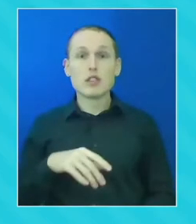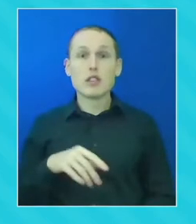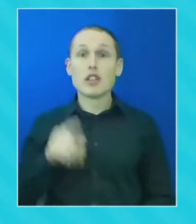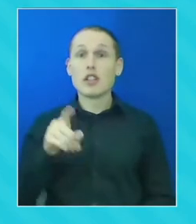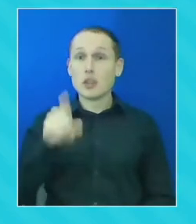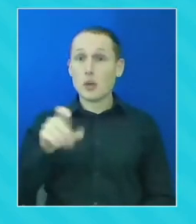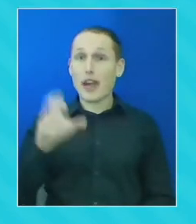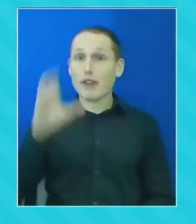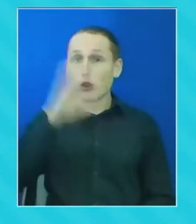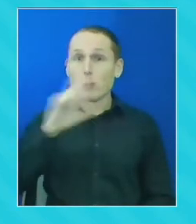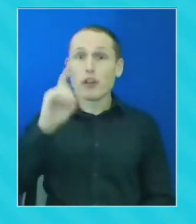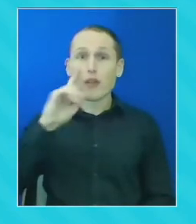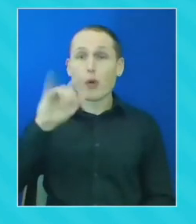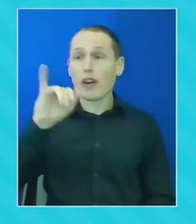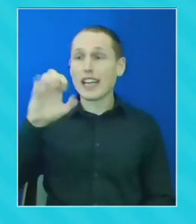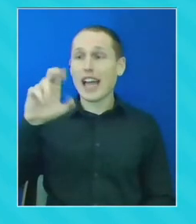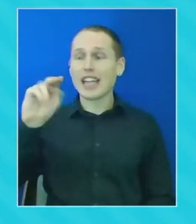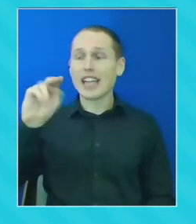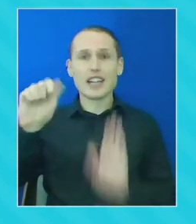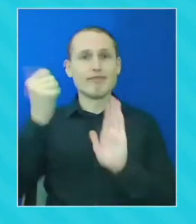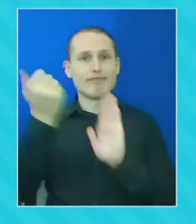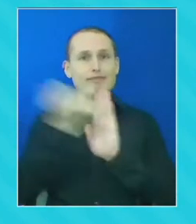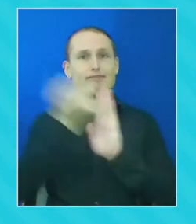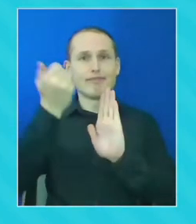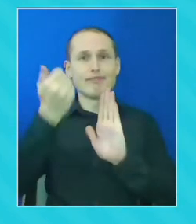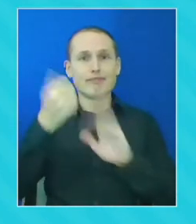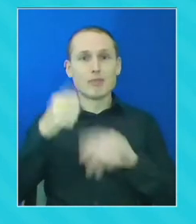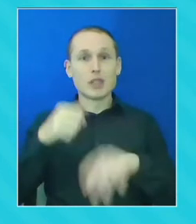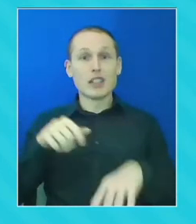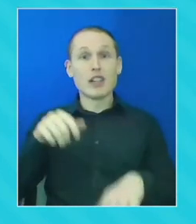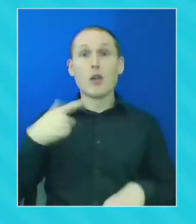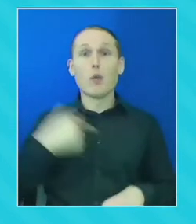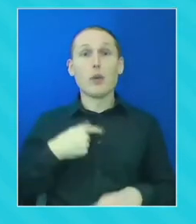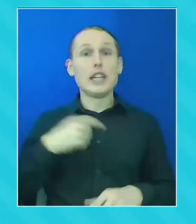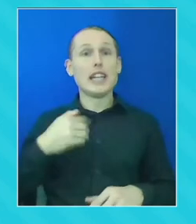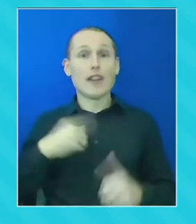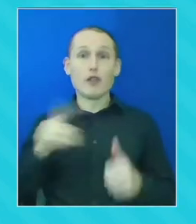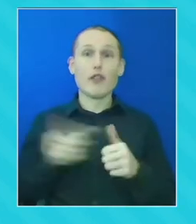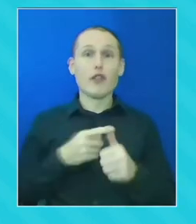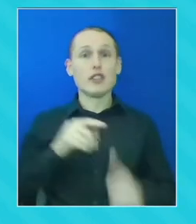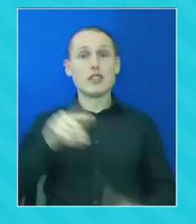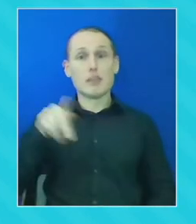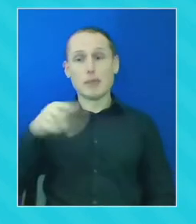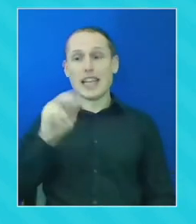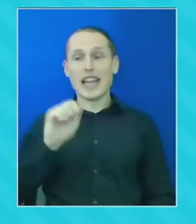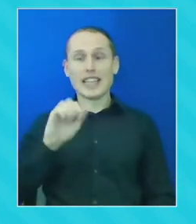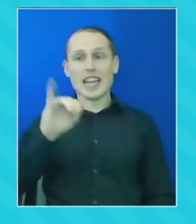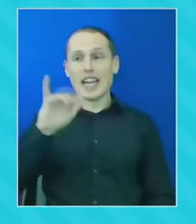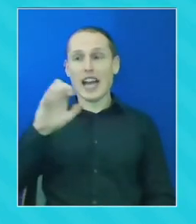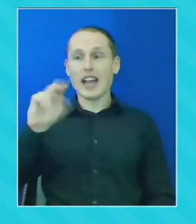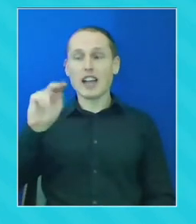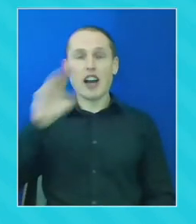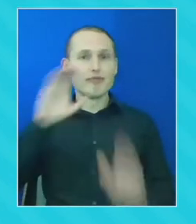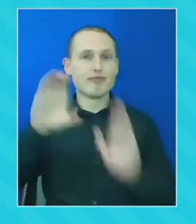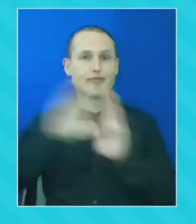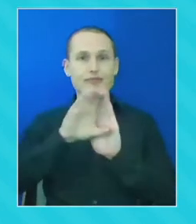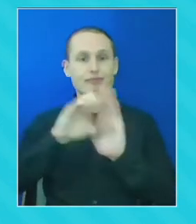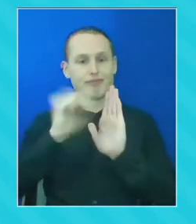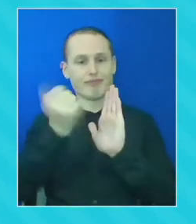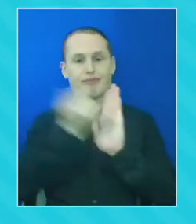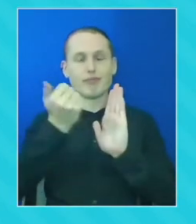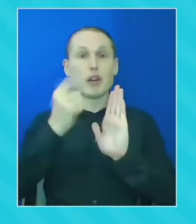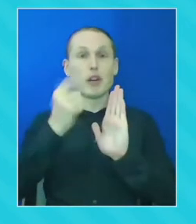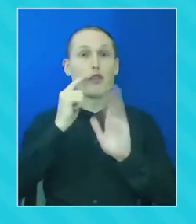first ever Veggies Early and Often icon for products and menu items. This special icon is able to be used on products that contain more